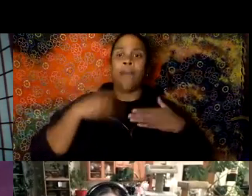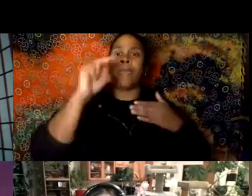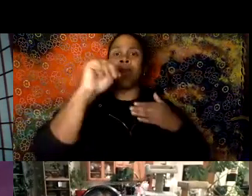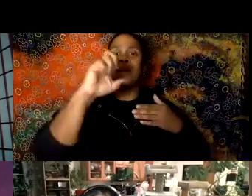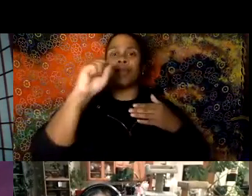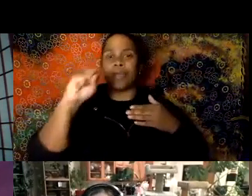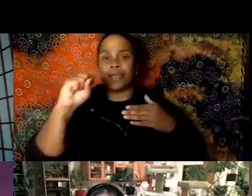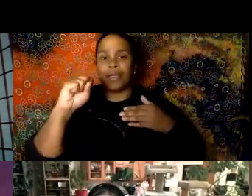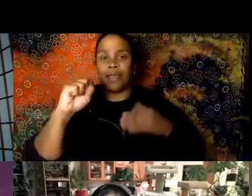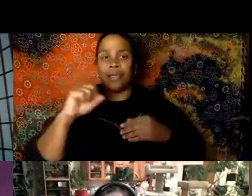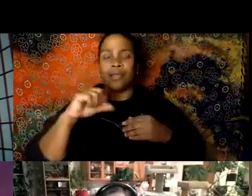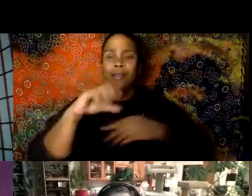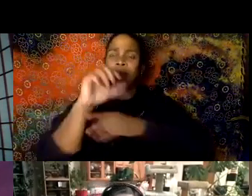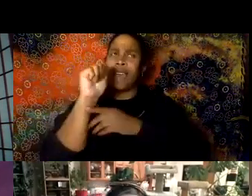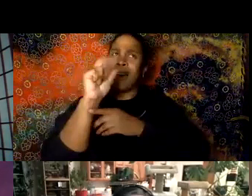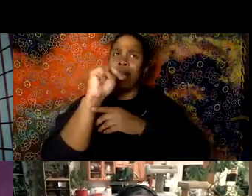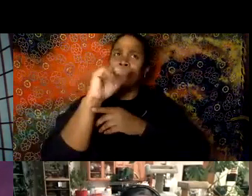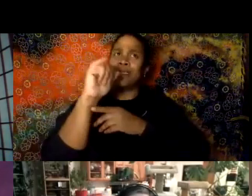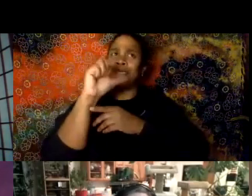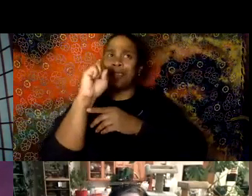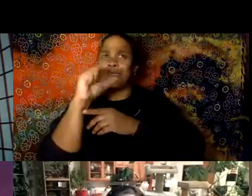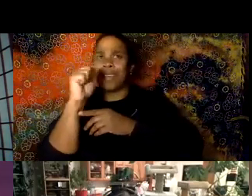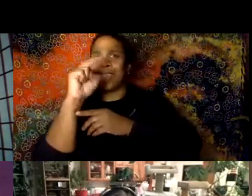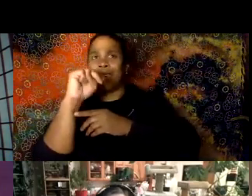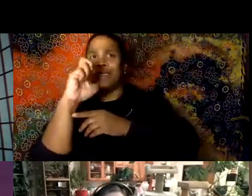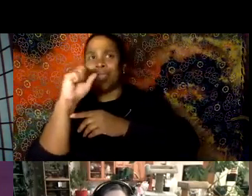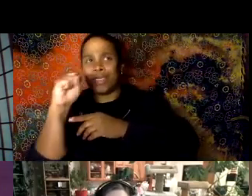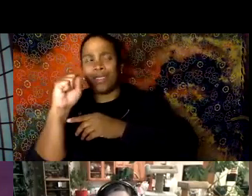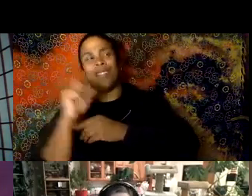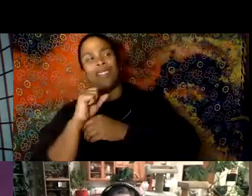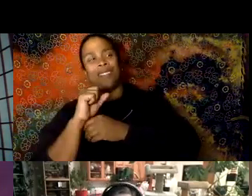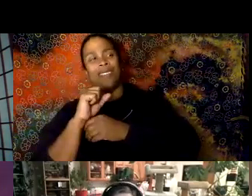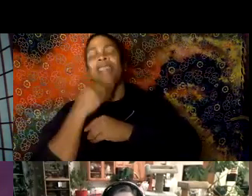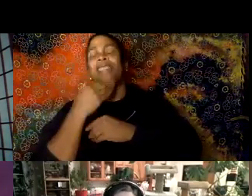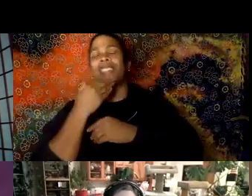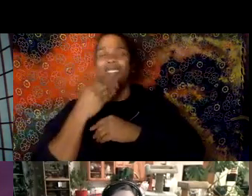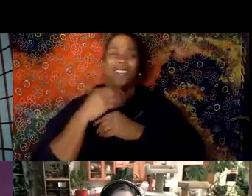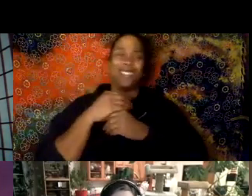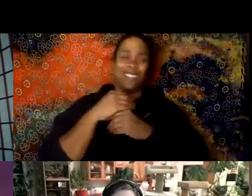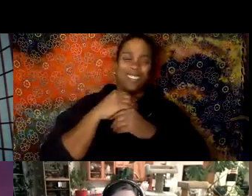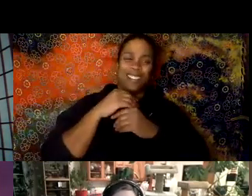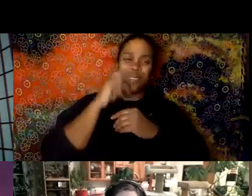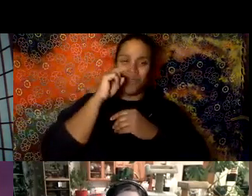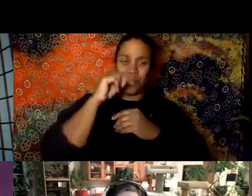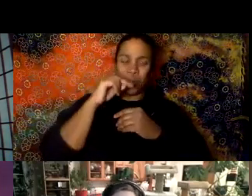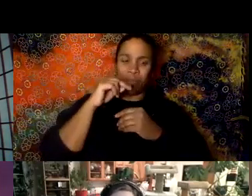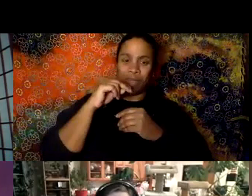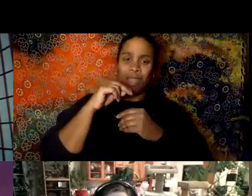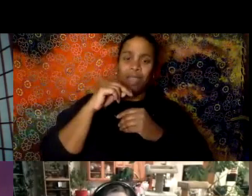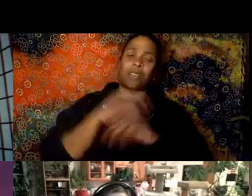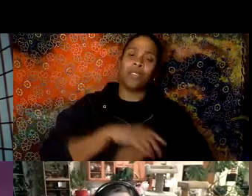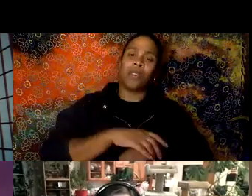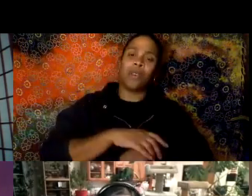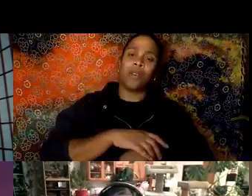a Nissa-ness, I don't know. It just makes me giggle inside. But thank you all so very much. You didn't need to say all those lovely things,